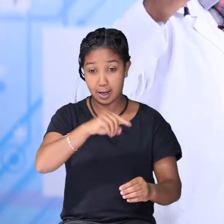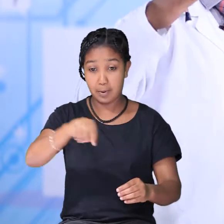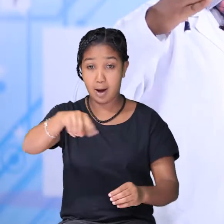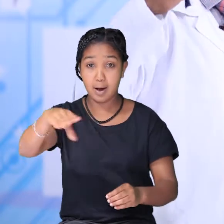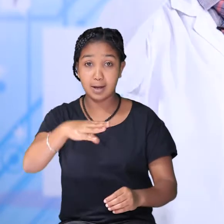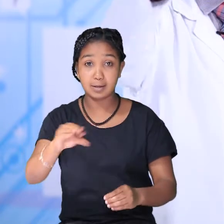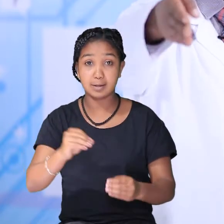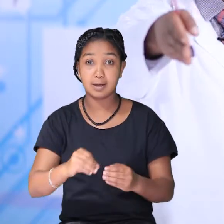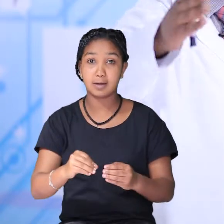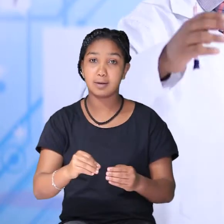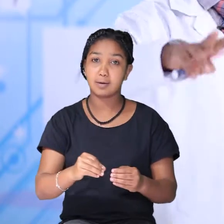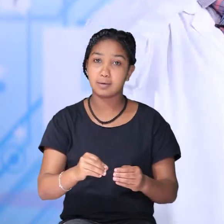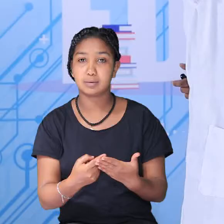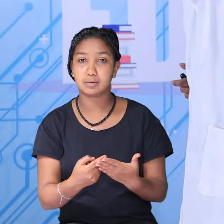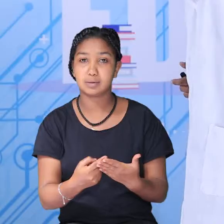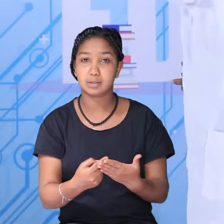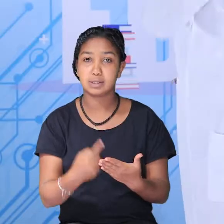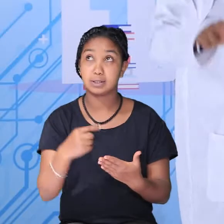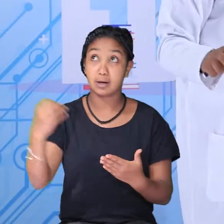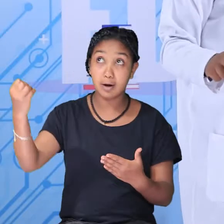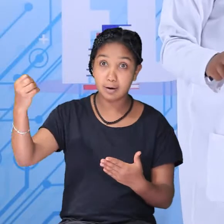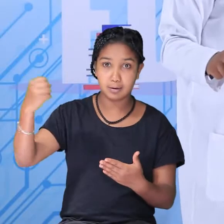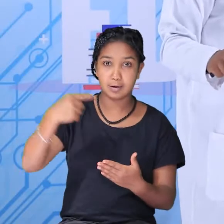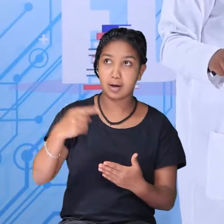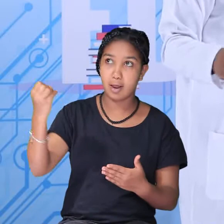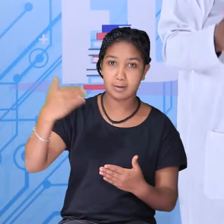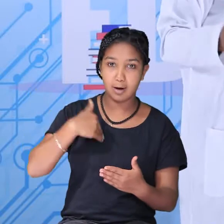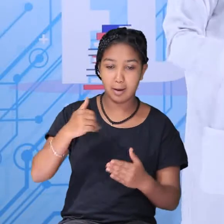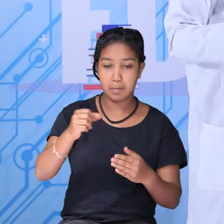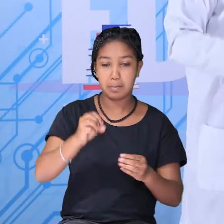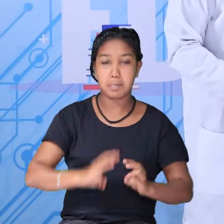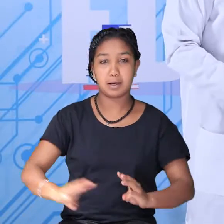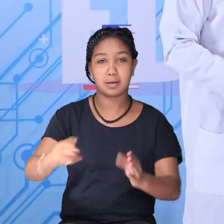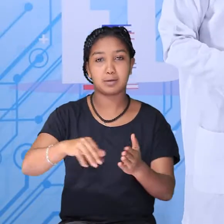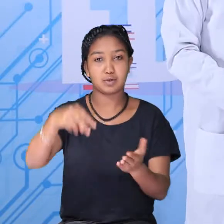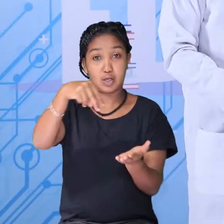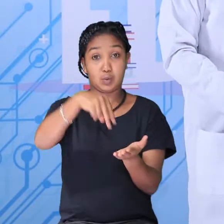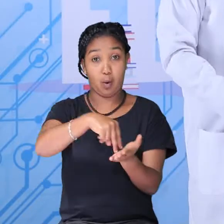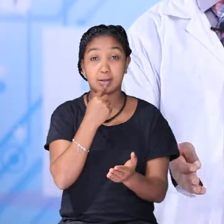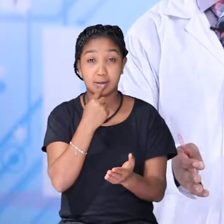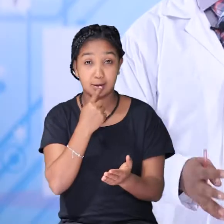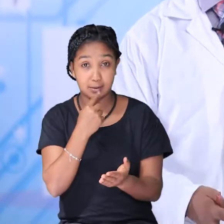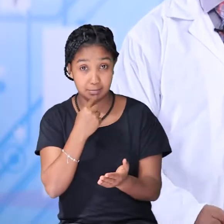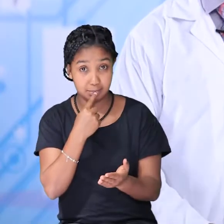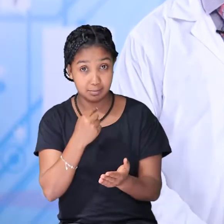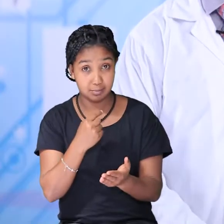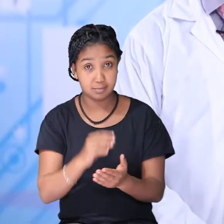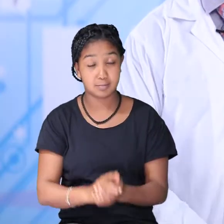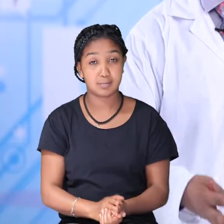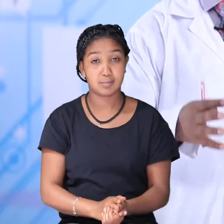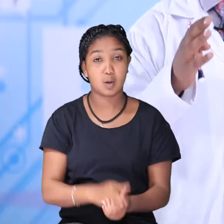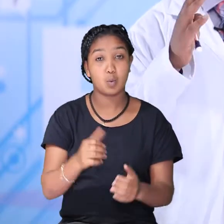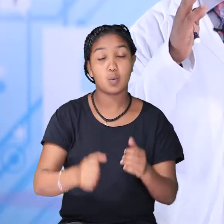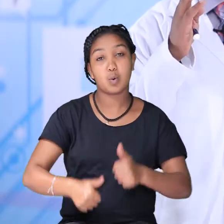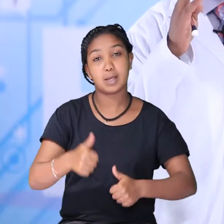and they cross the road when green lights lit, and they stop on the side of the road